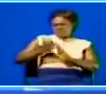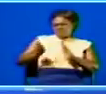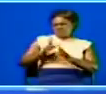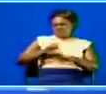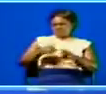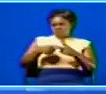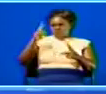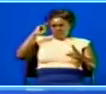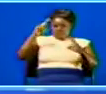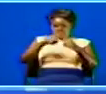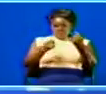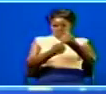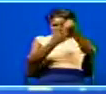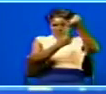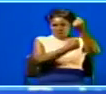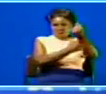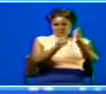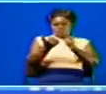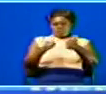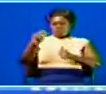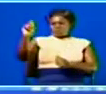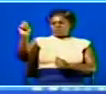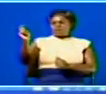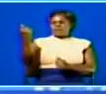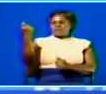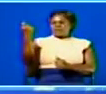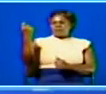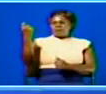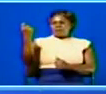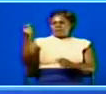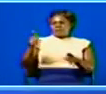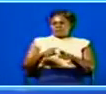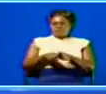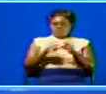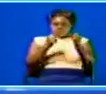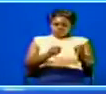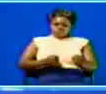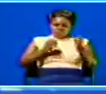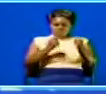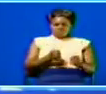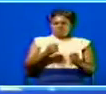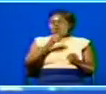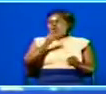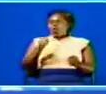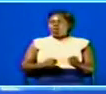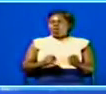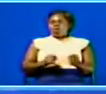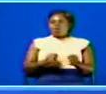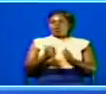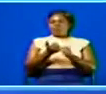whole objective is to sponsor sports in Kenya. Horse racing is one of the oldest events in this